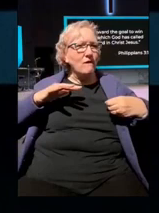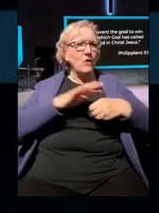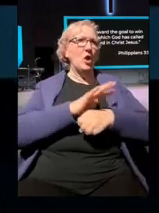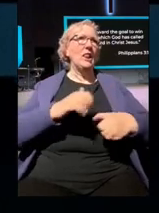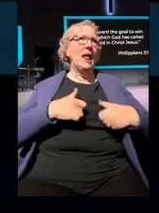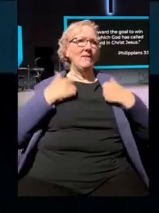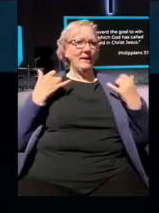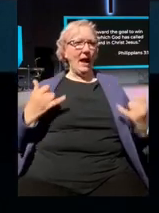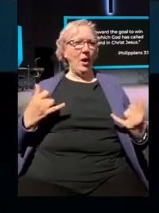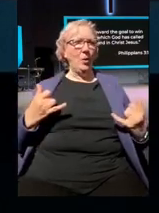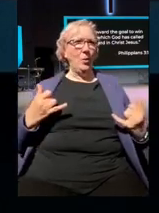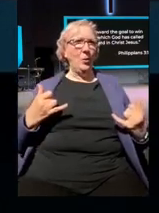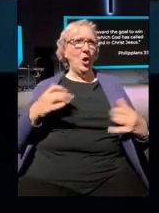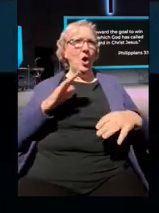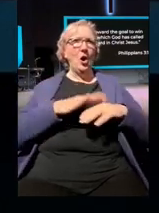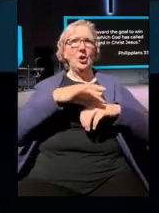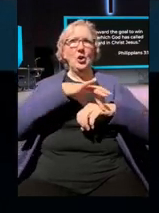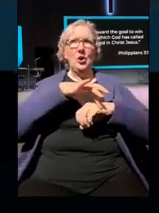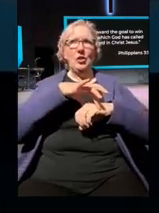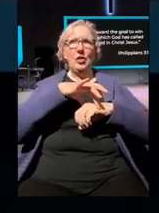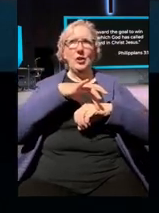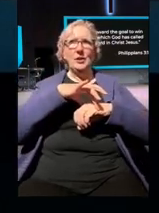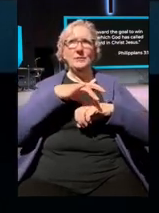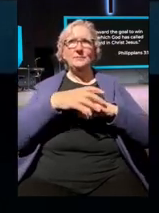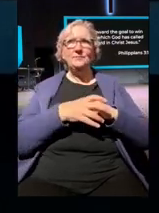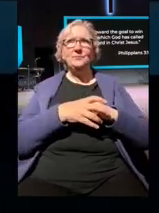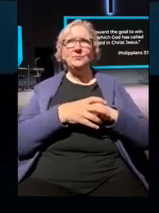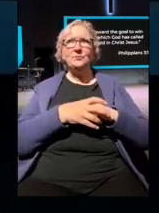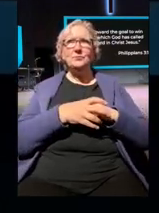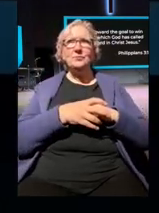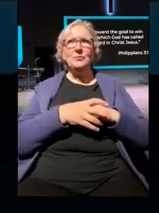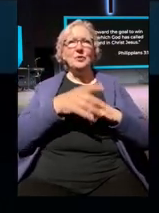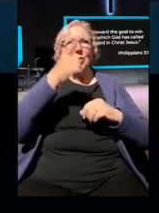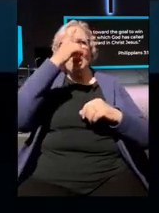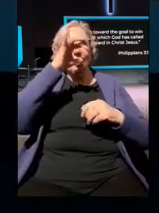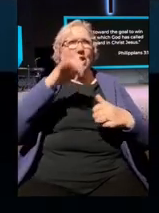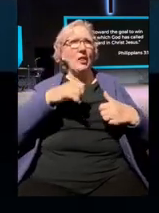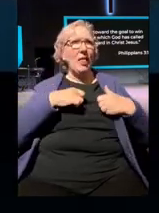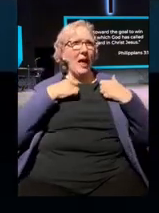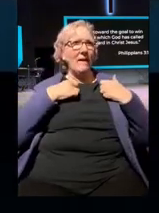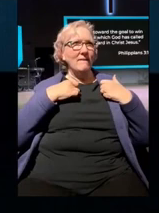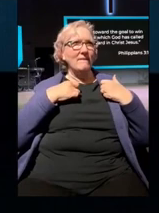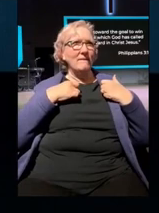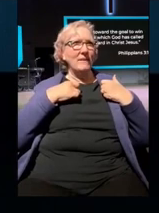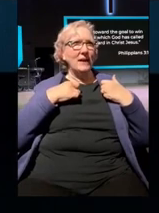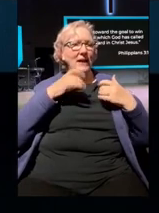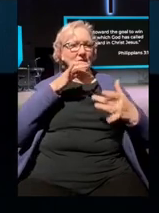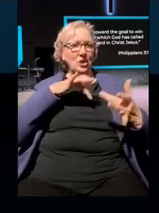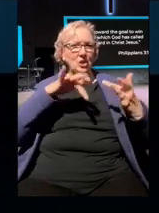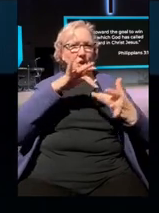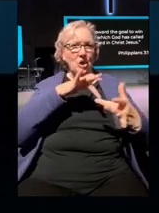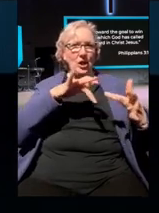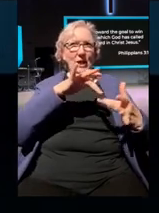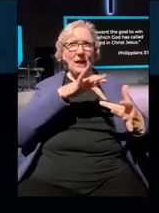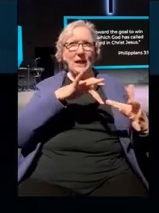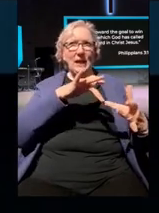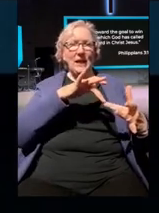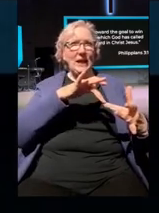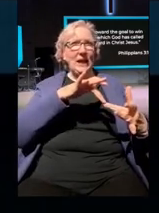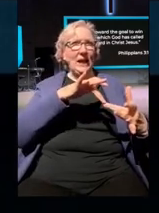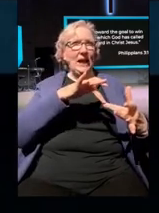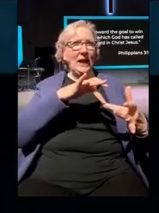on earth. In other words, eternal life is just as much of a journey as it is a